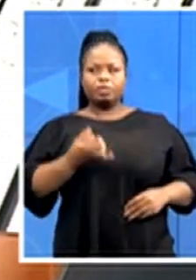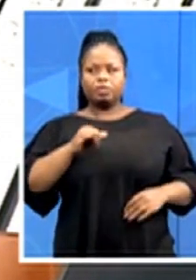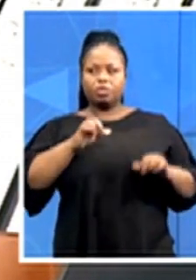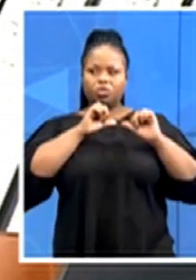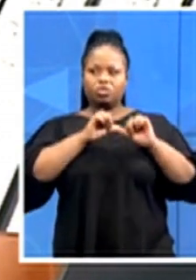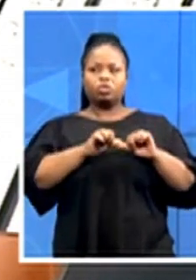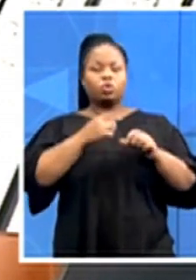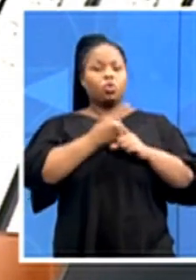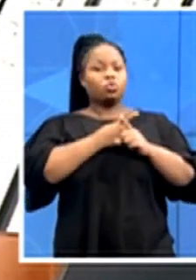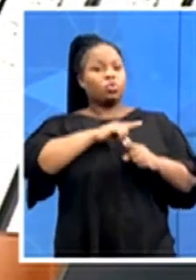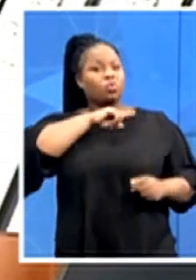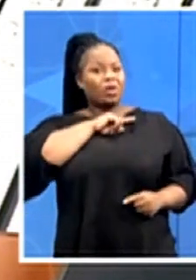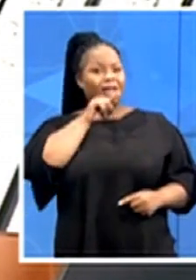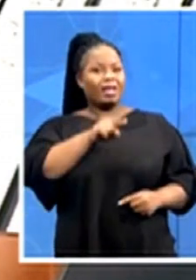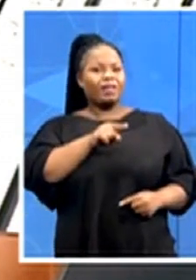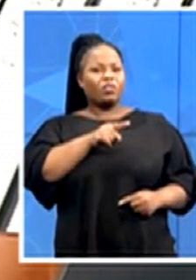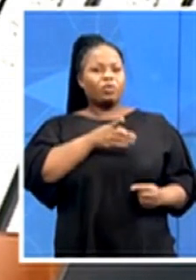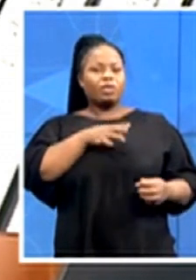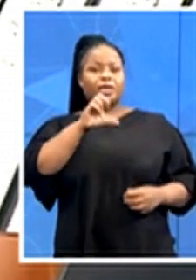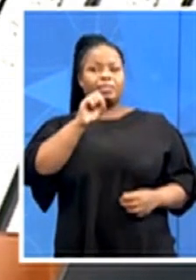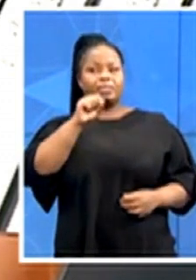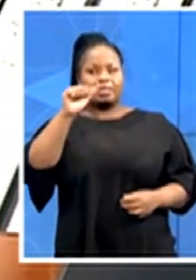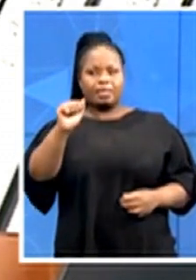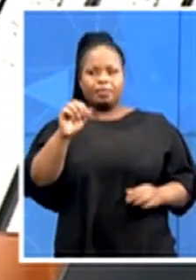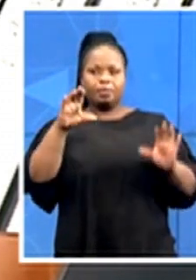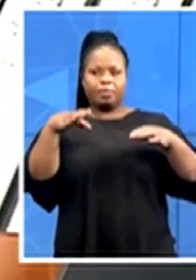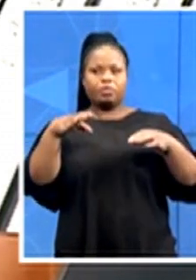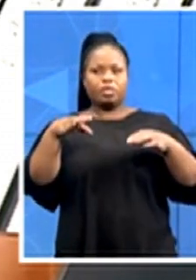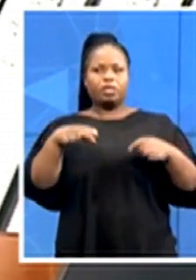SSA and in collaboration with law enforcement agencies.